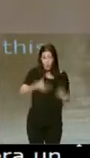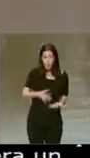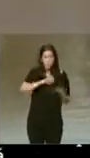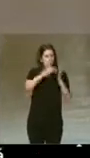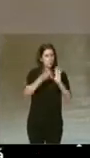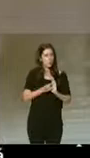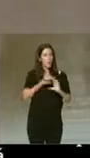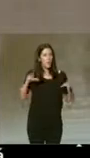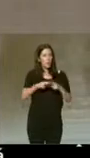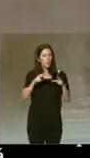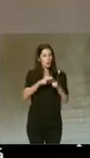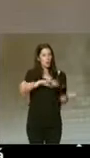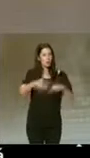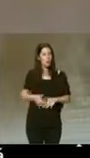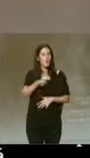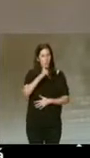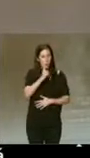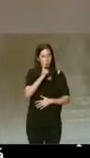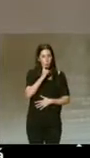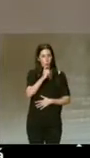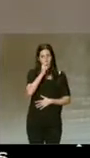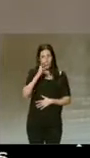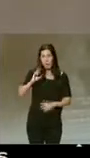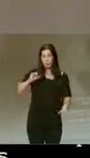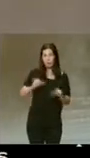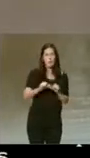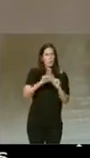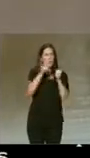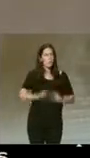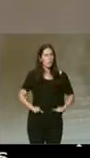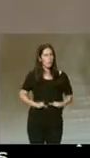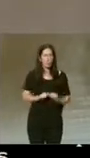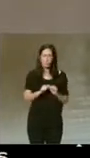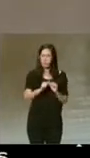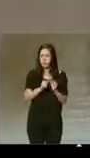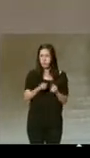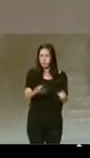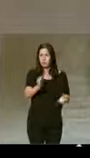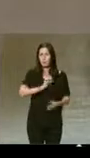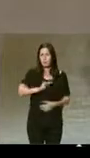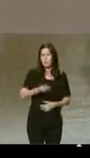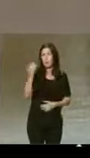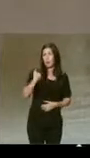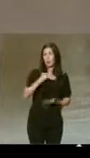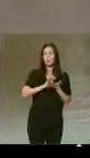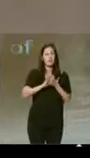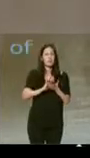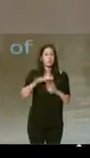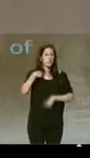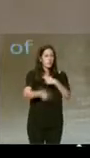of technology in the current society, the massive use of technology in the last